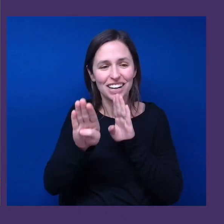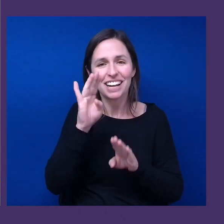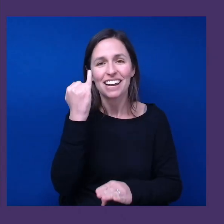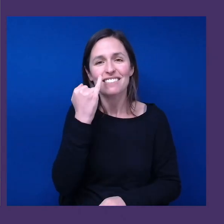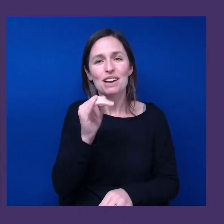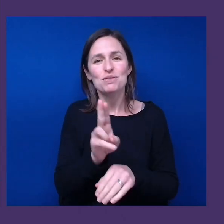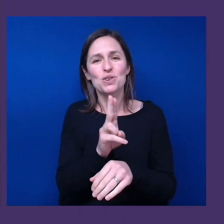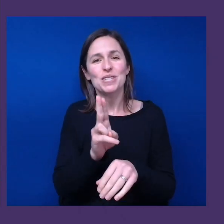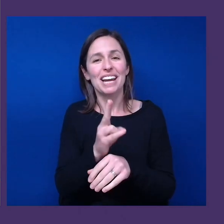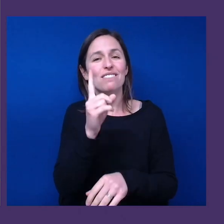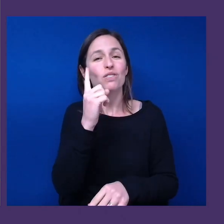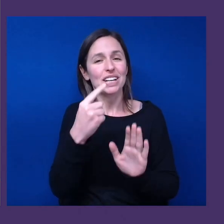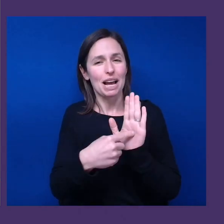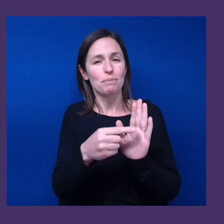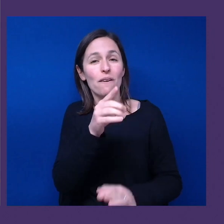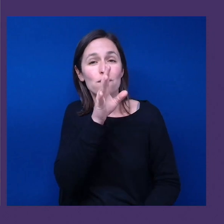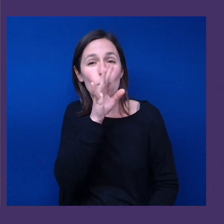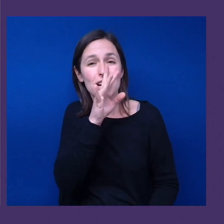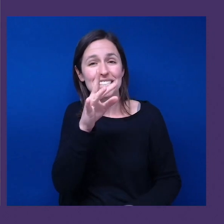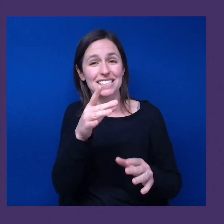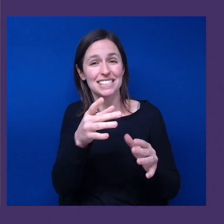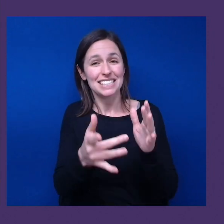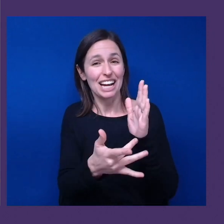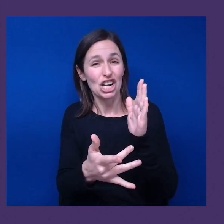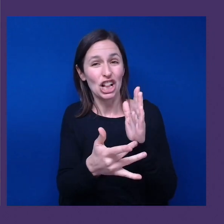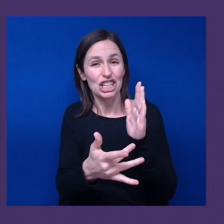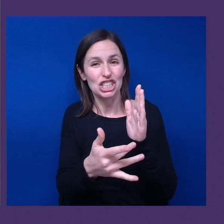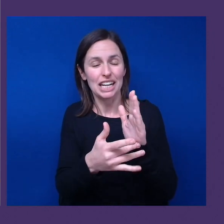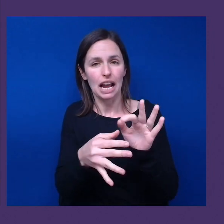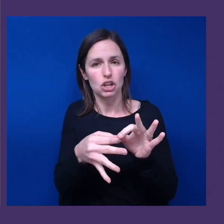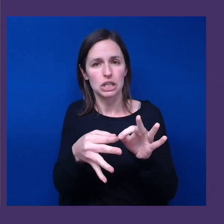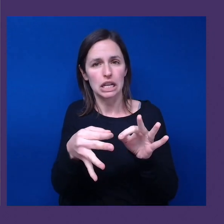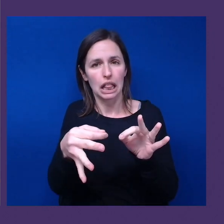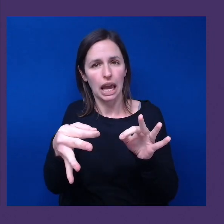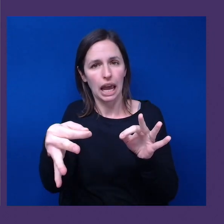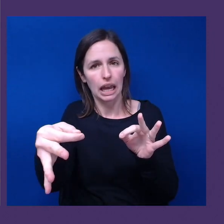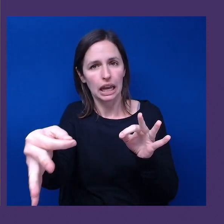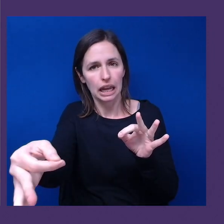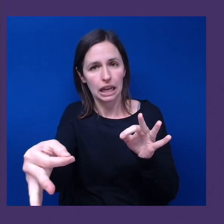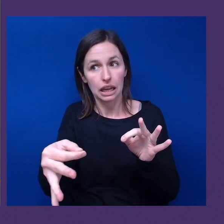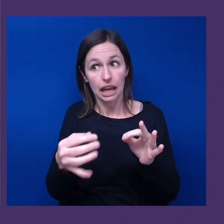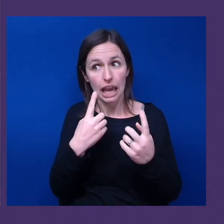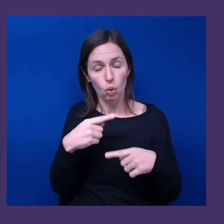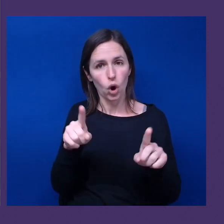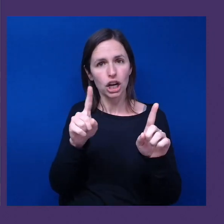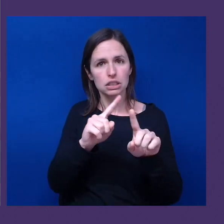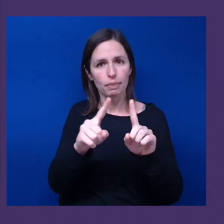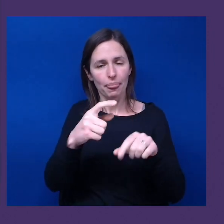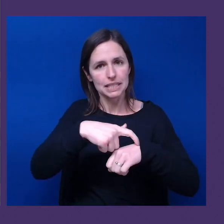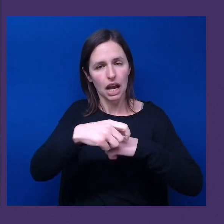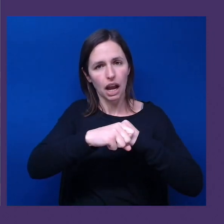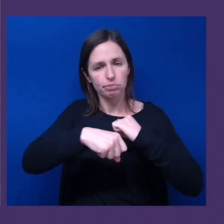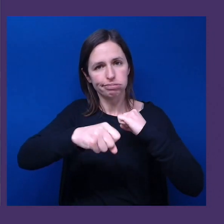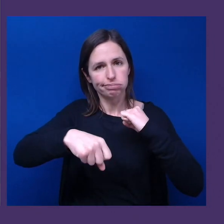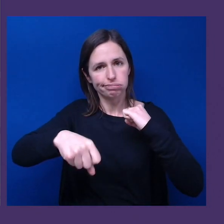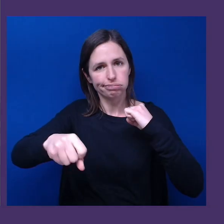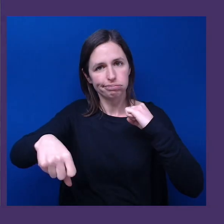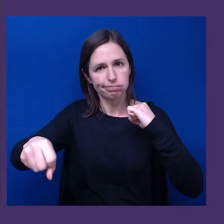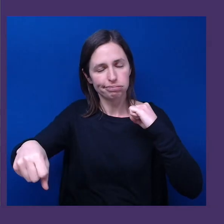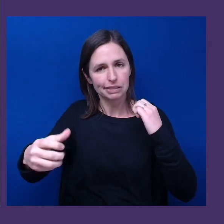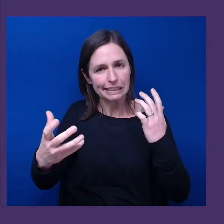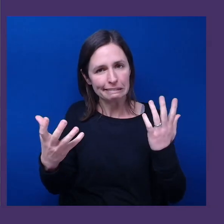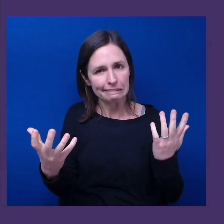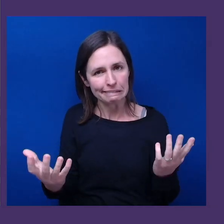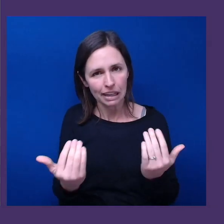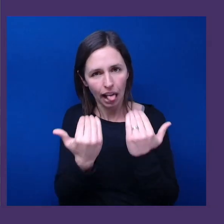and there's a delay. And yes, it works, but this takes me, additional time. Sure. And